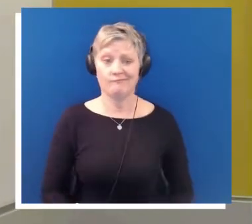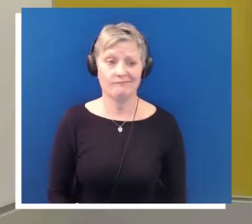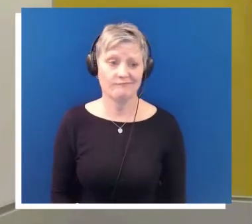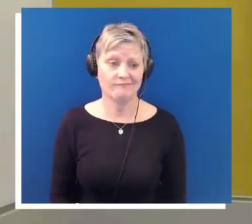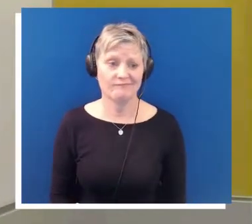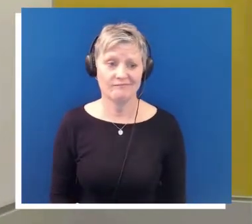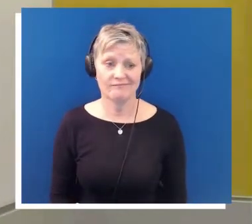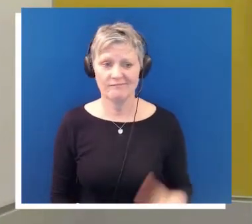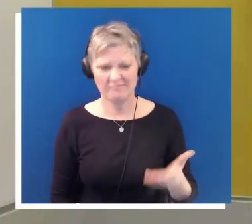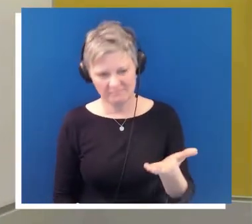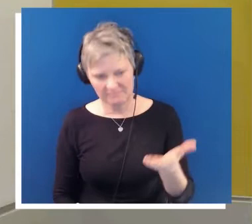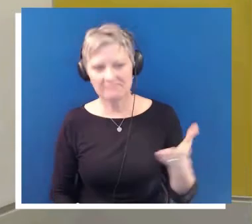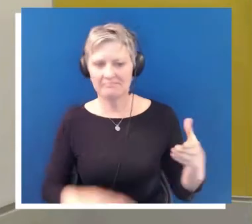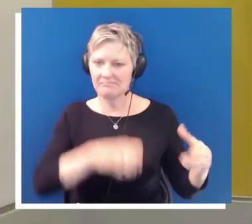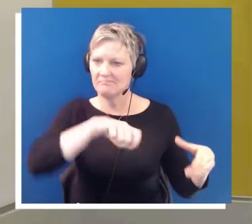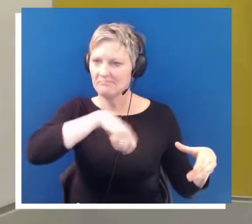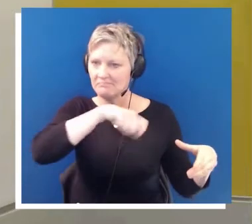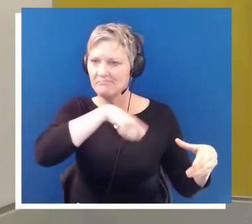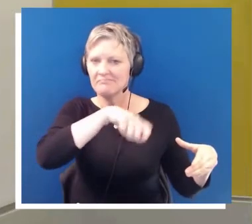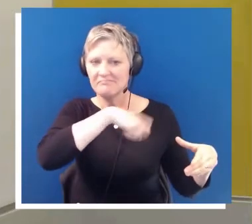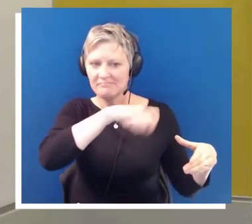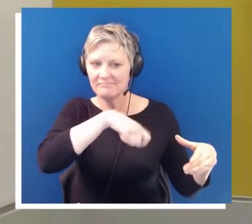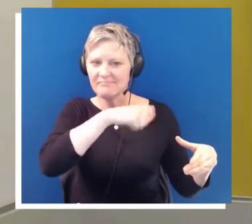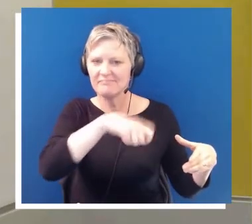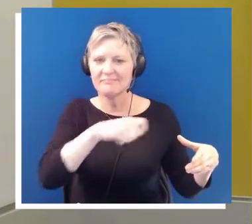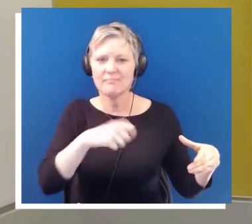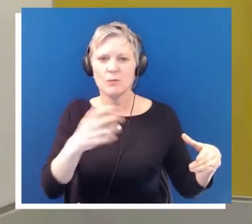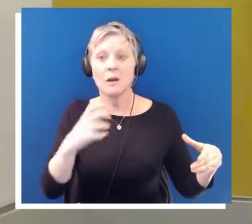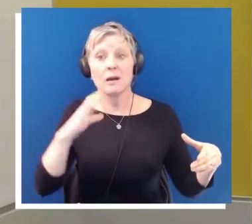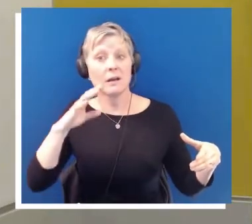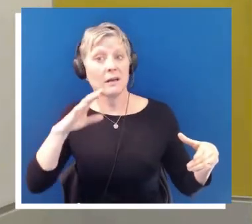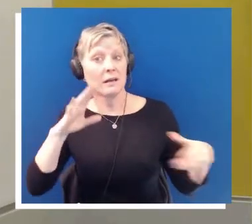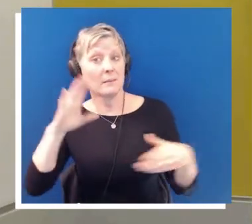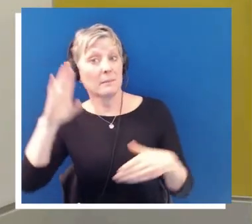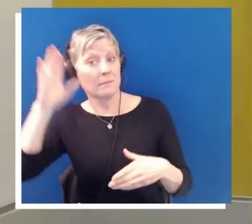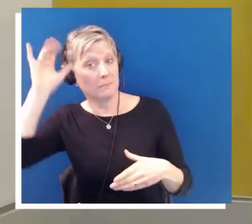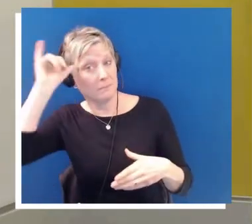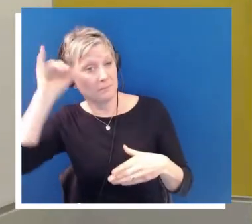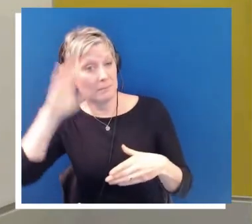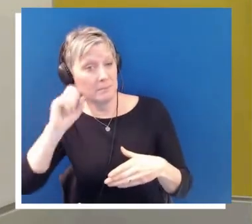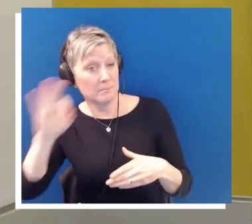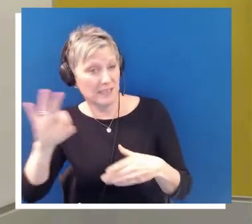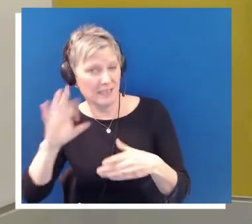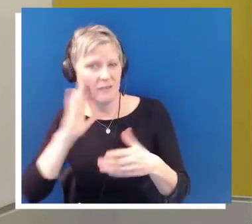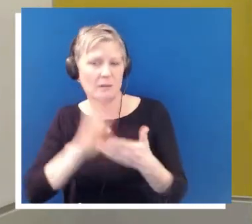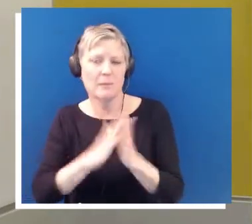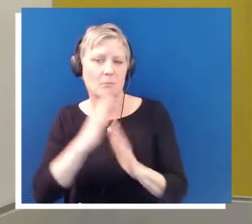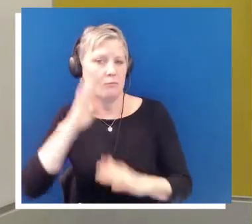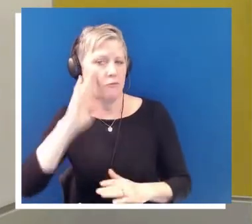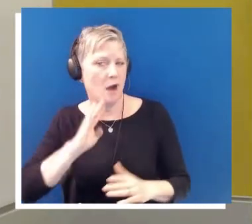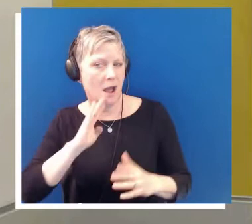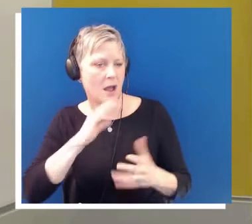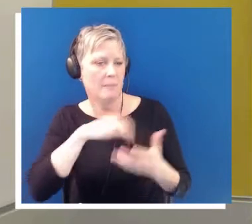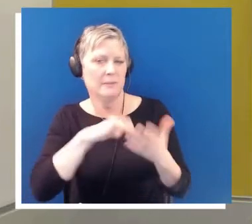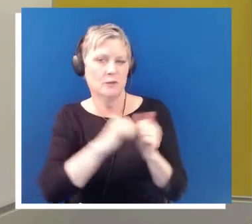I'm going to toss it around a little bit, and I'm going to have that beef kind of brown up with the onions a little bit.